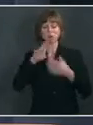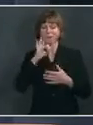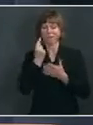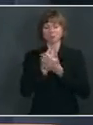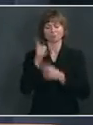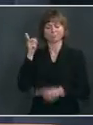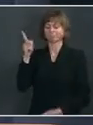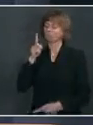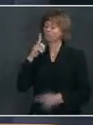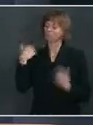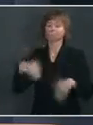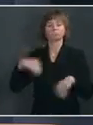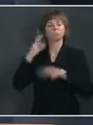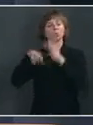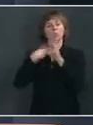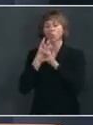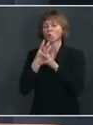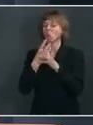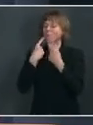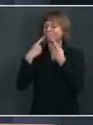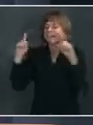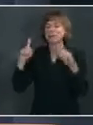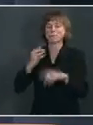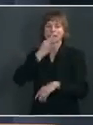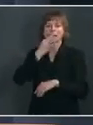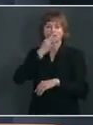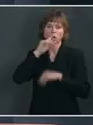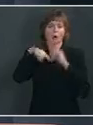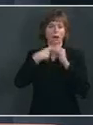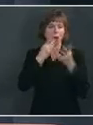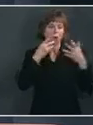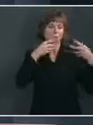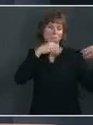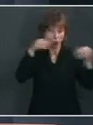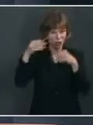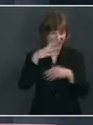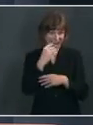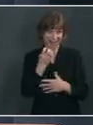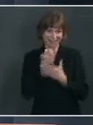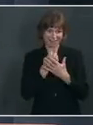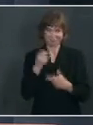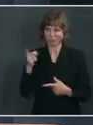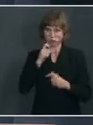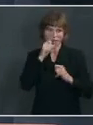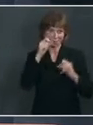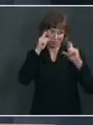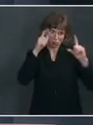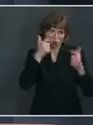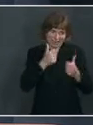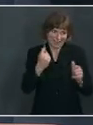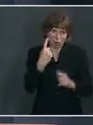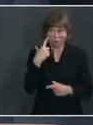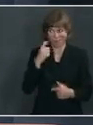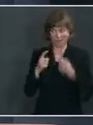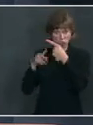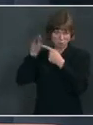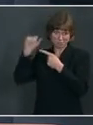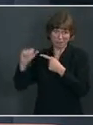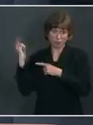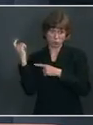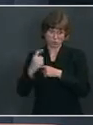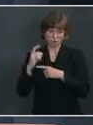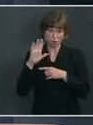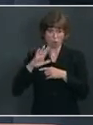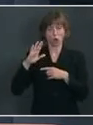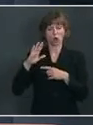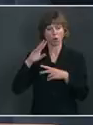world-renowned experts on markets, on the economy. It shouldn't be a surprise to anyone. She was paid to give her perspective and